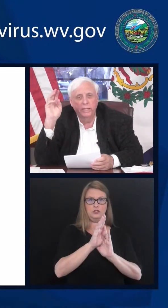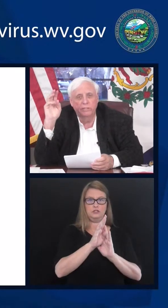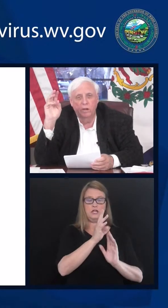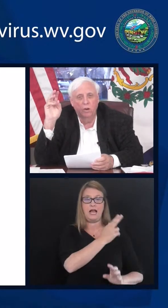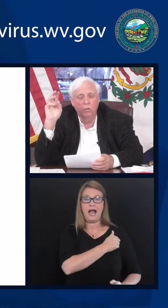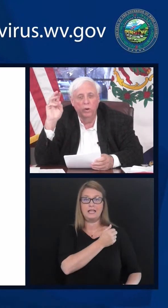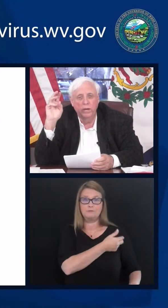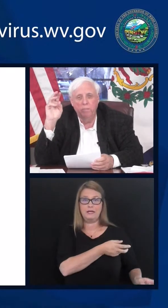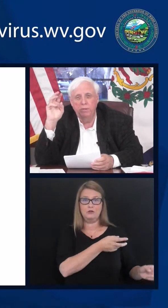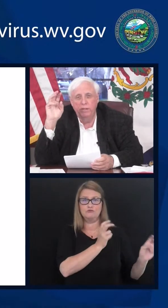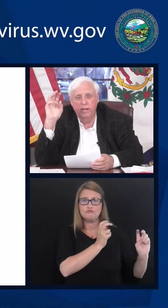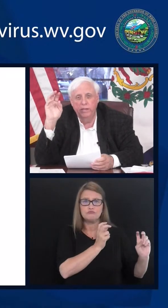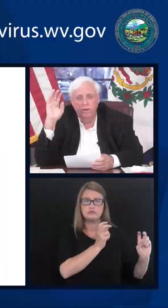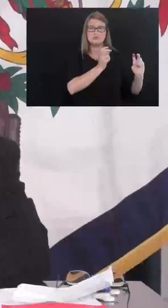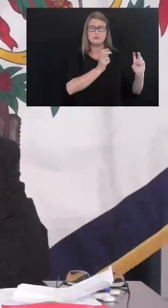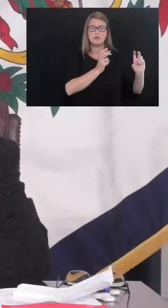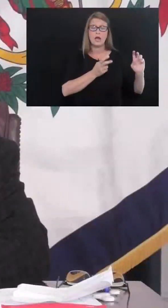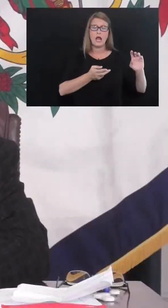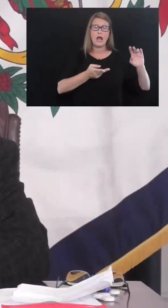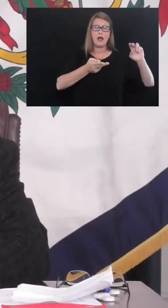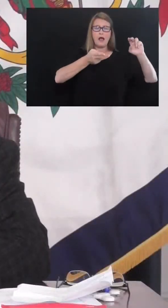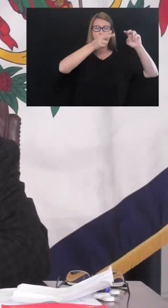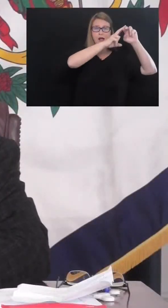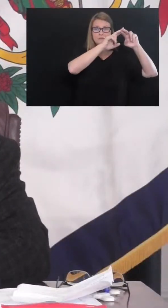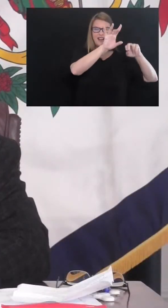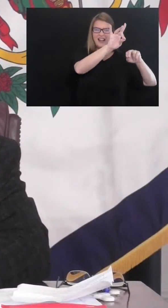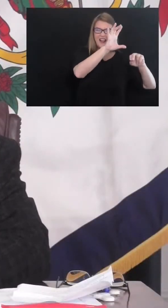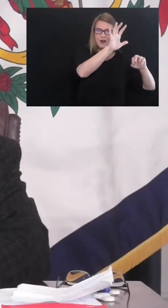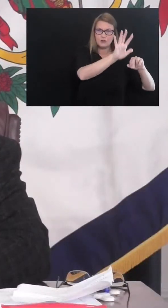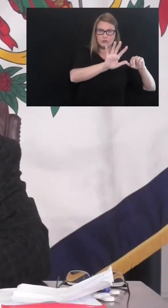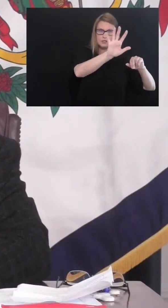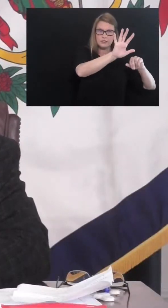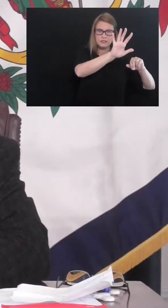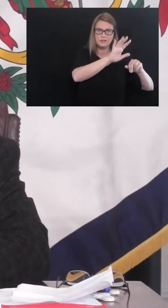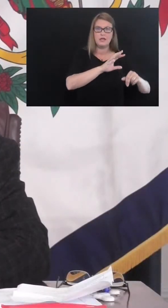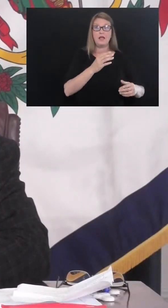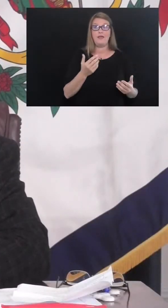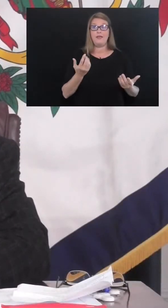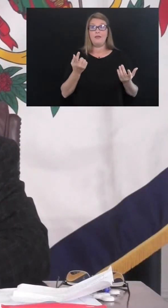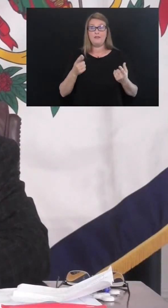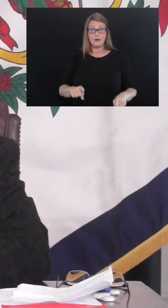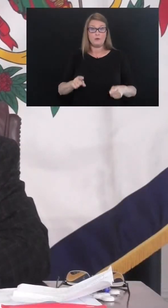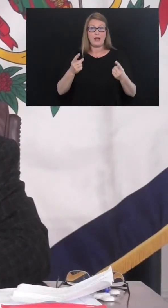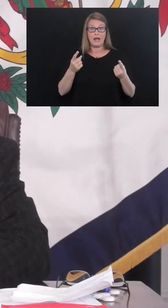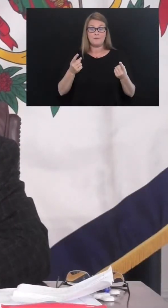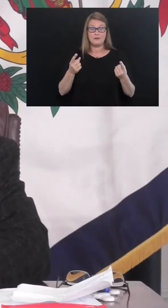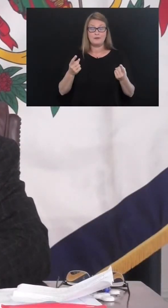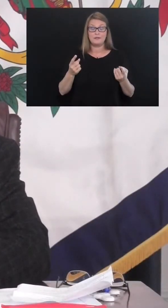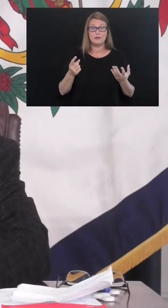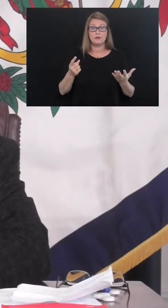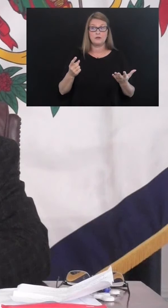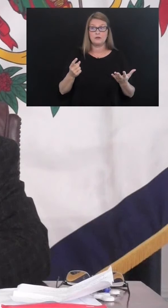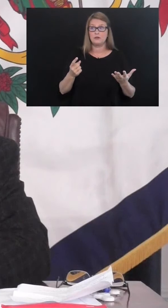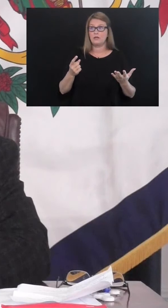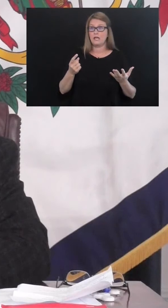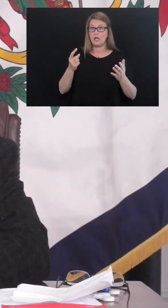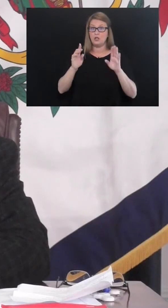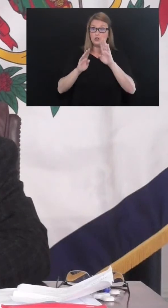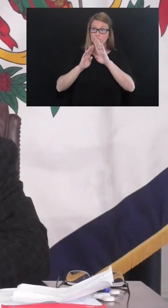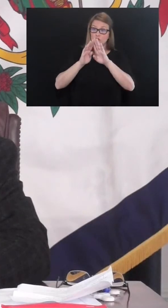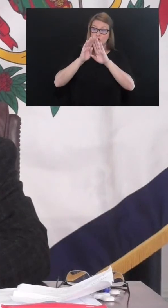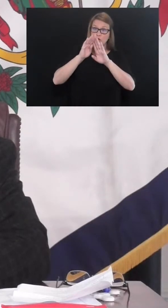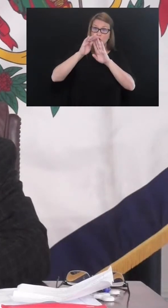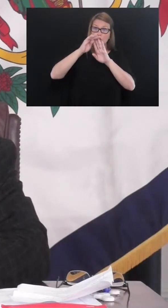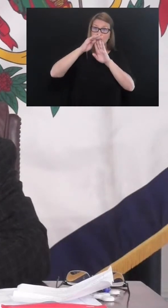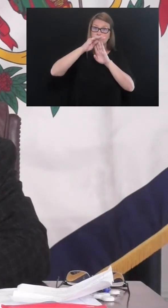Hospitalizations raced all the way up into the 800s. And then before we knew it, we got through the surge and